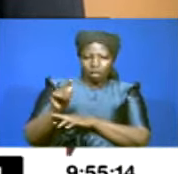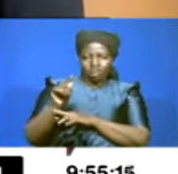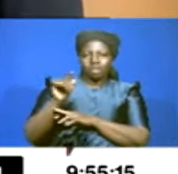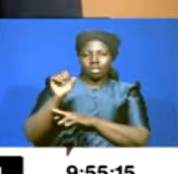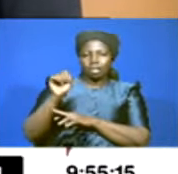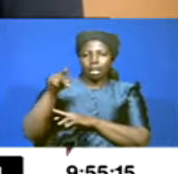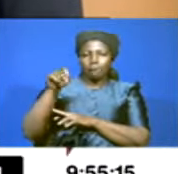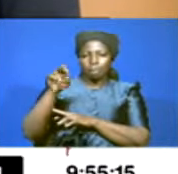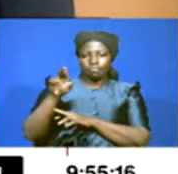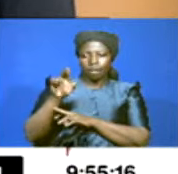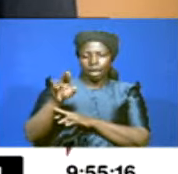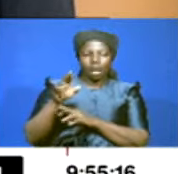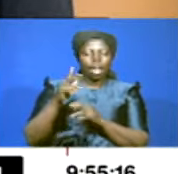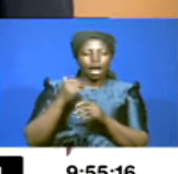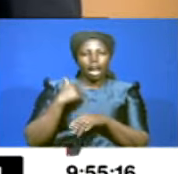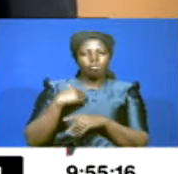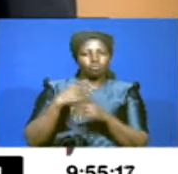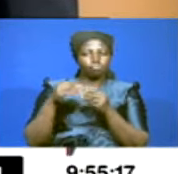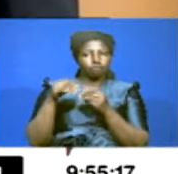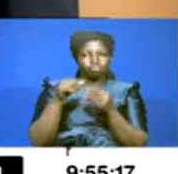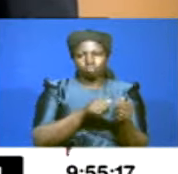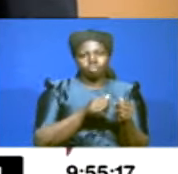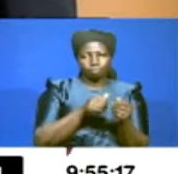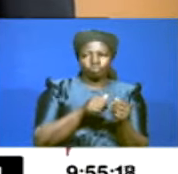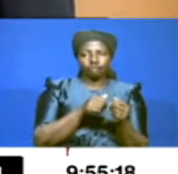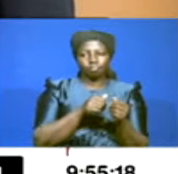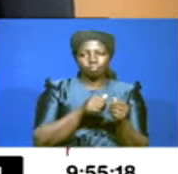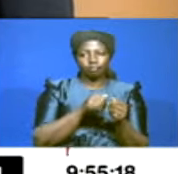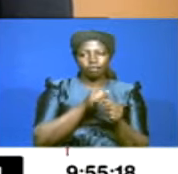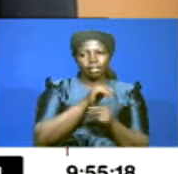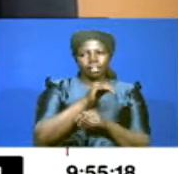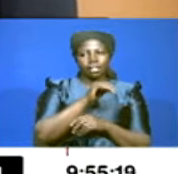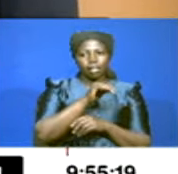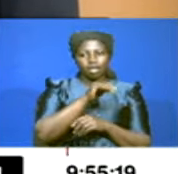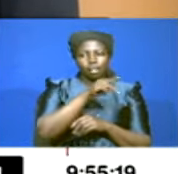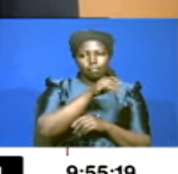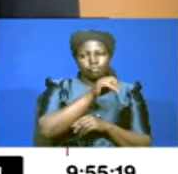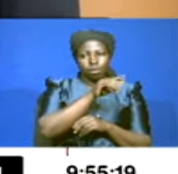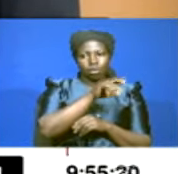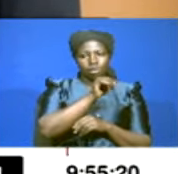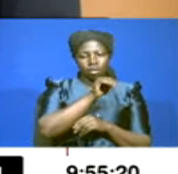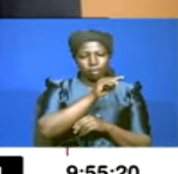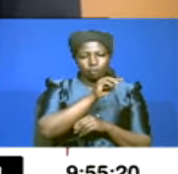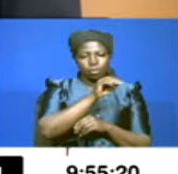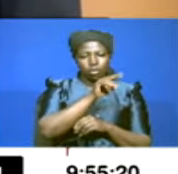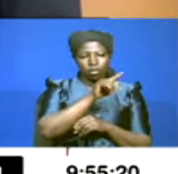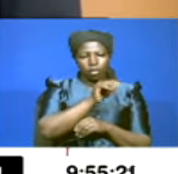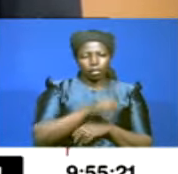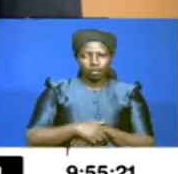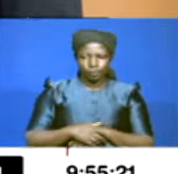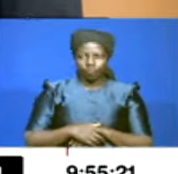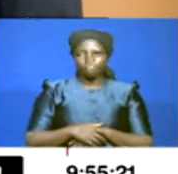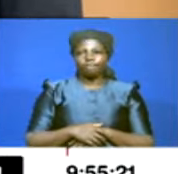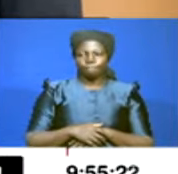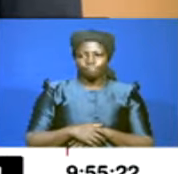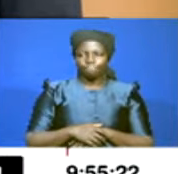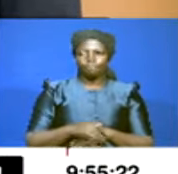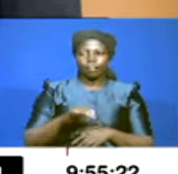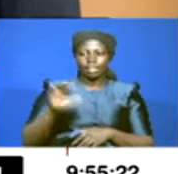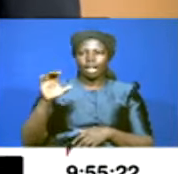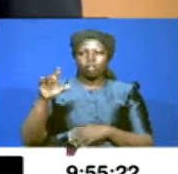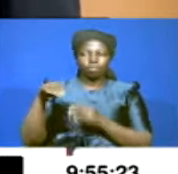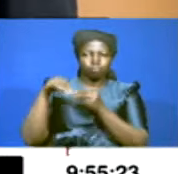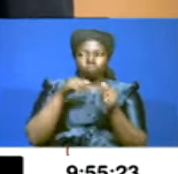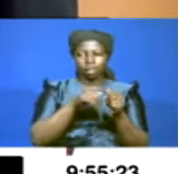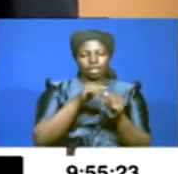a place in the fourth round of the FA Cup. In another match, Southampton beat Crystal Palace 2-1 at the